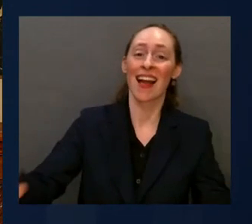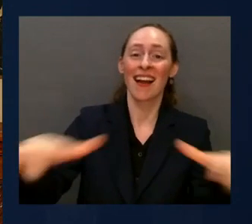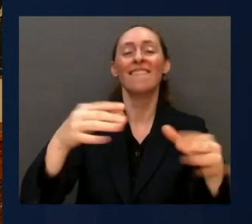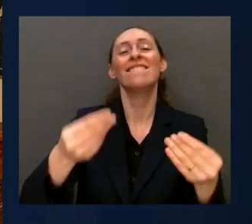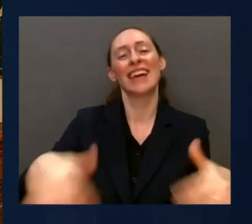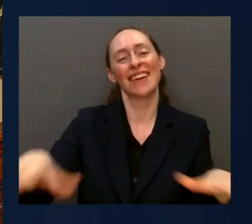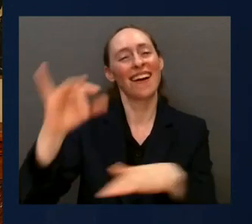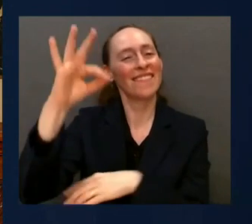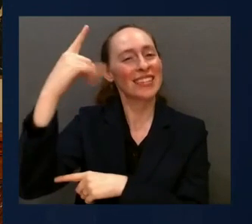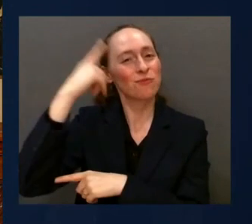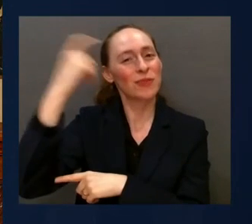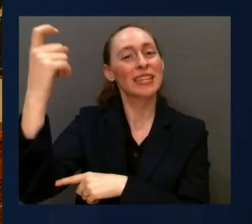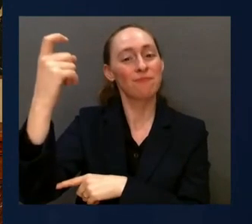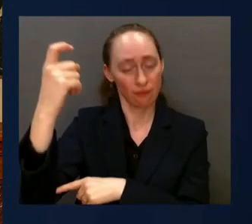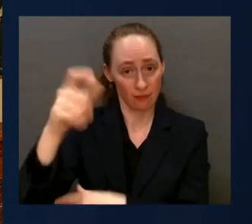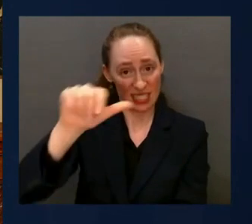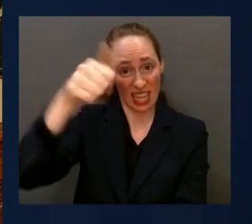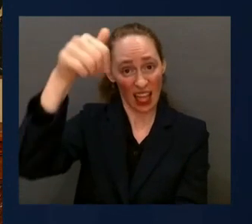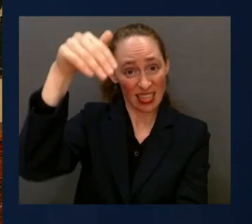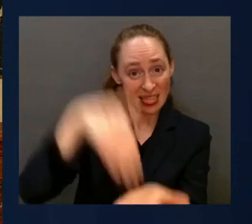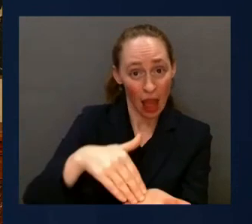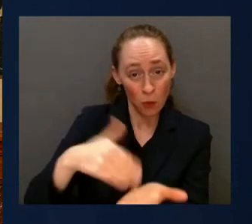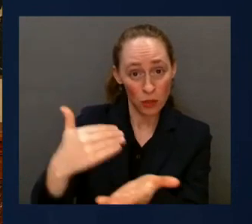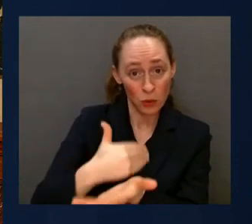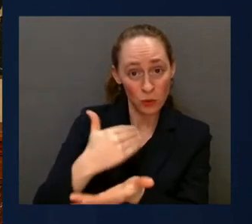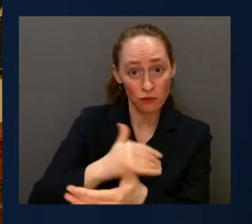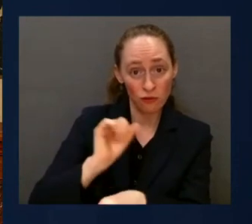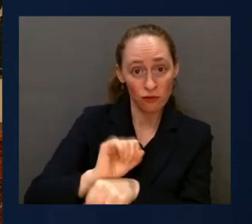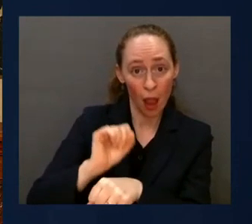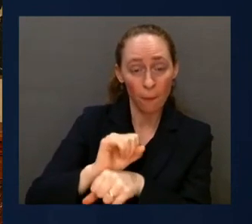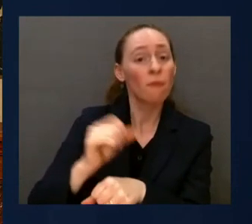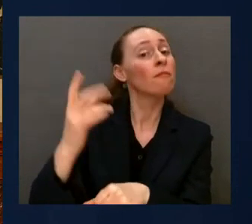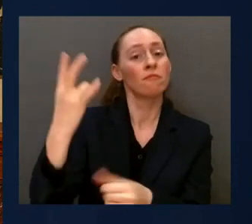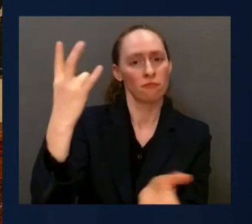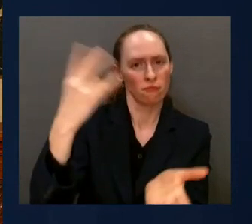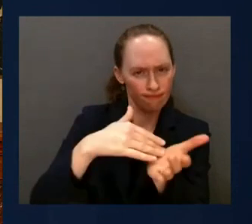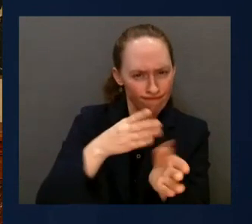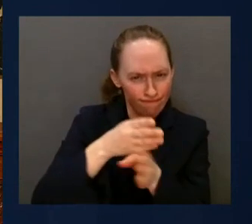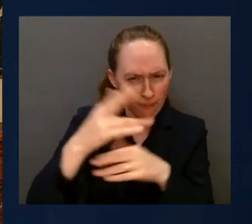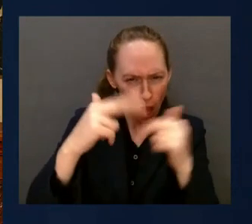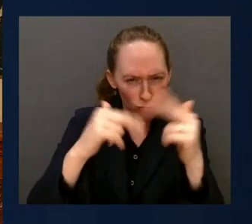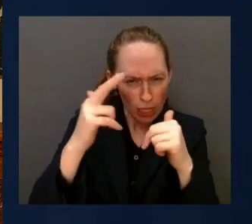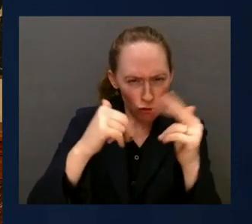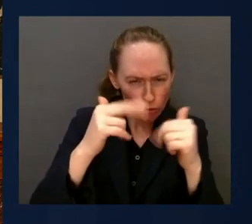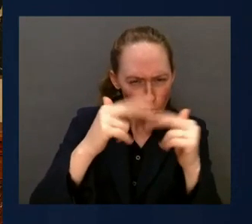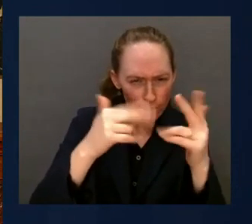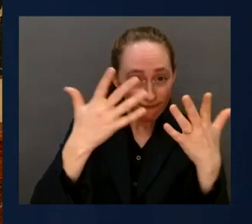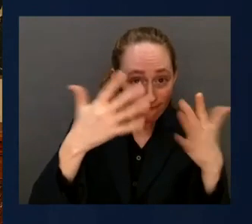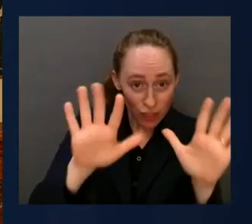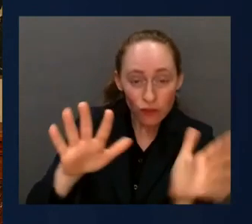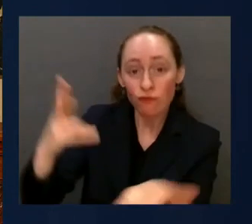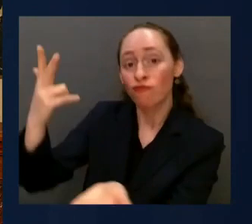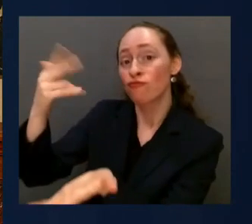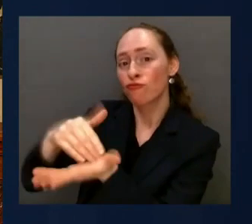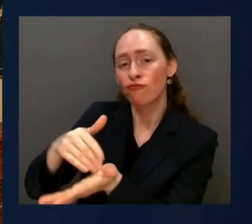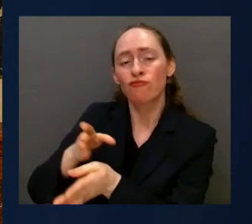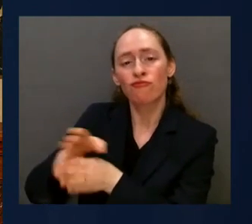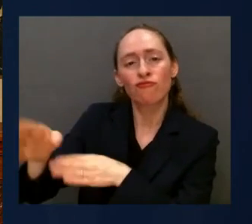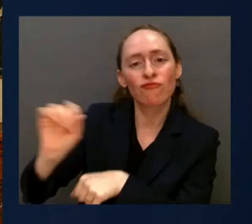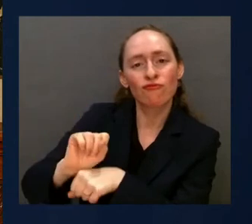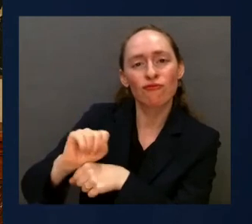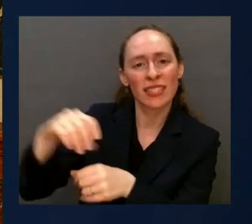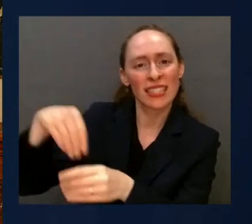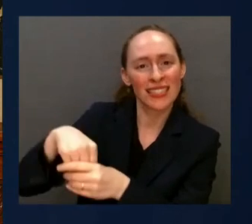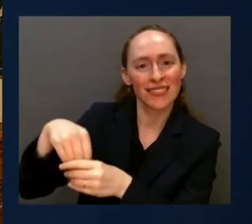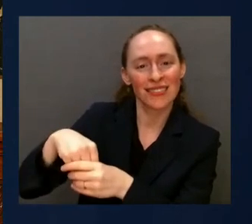construction jobs, 3,000 jobs in those factories once they're finished. They call them factories. Jobs